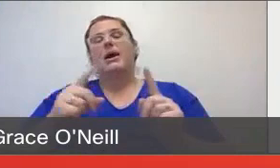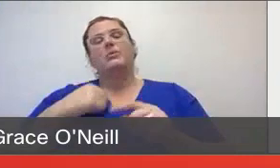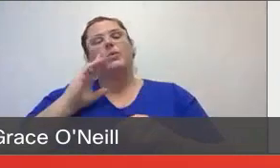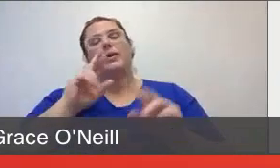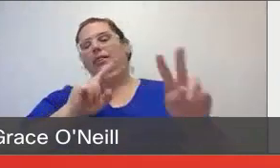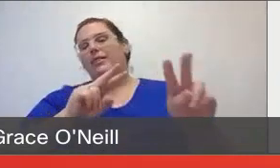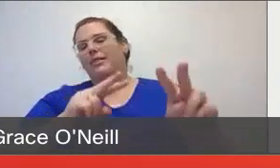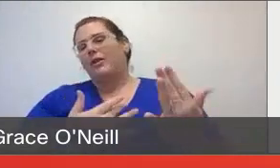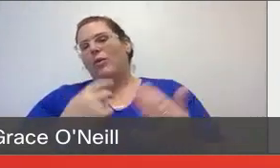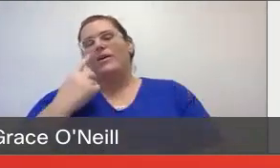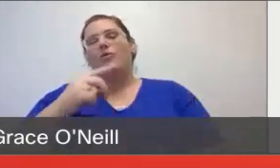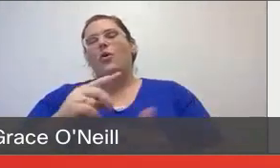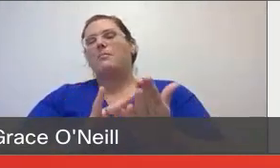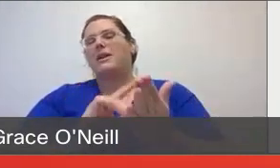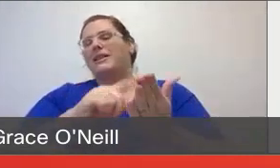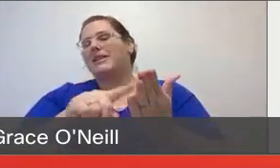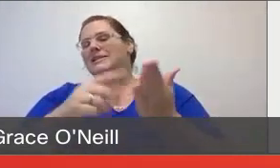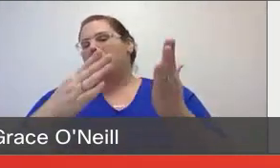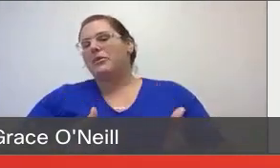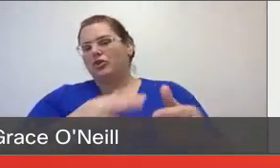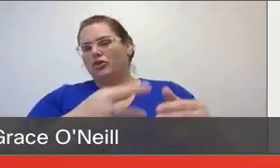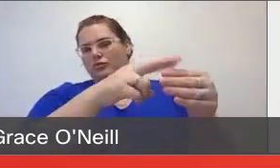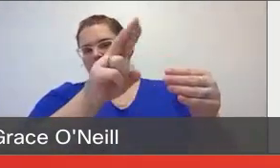whether COVID somehow played a part in that.